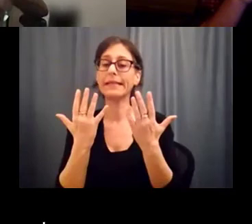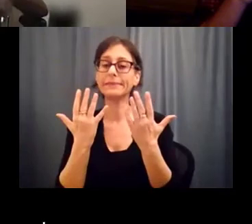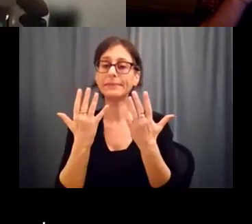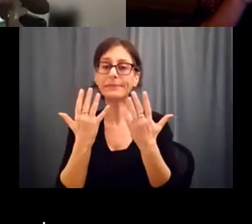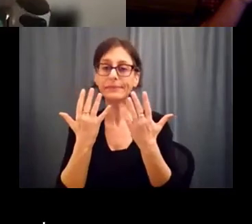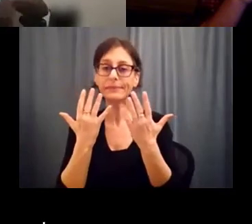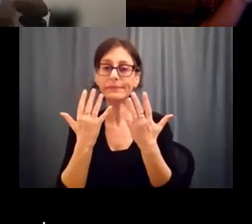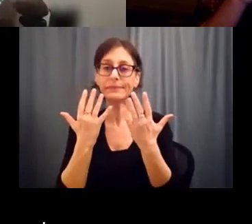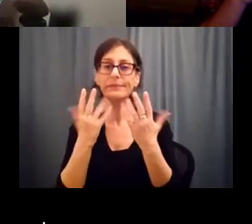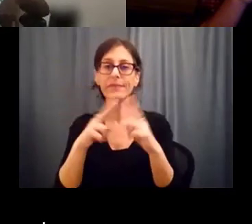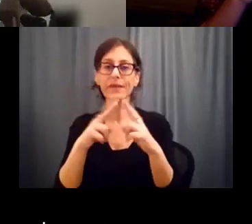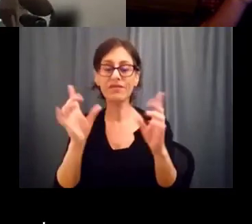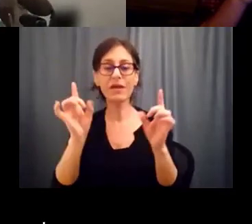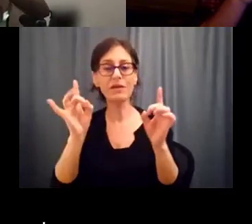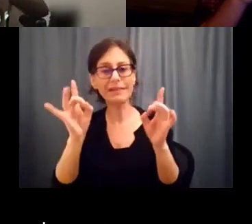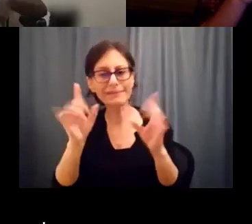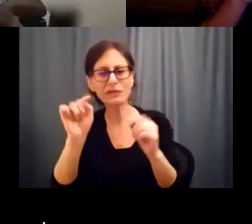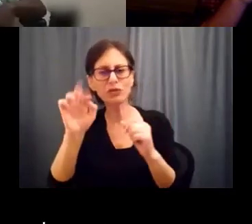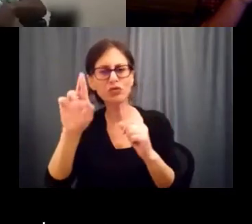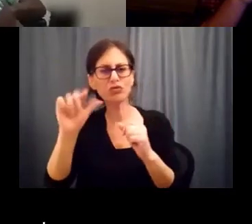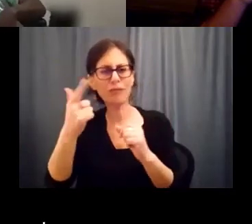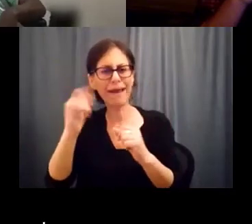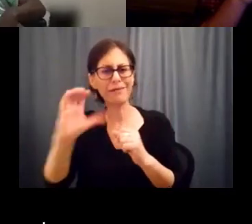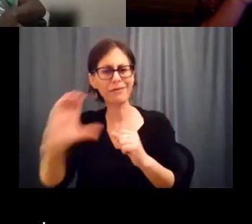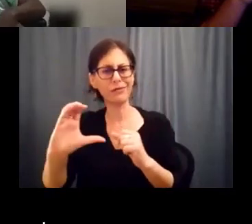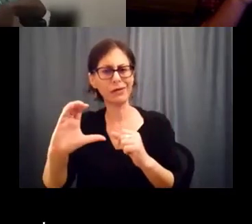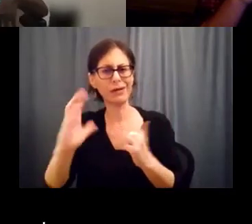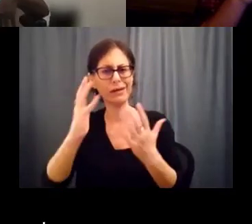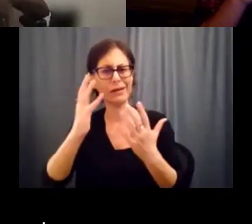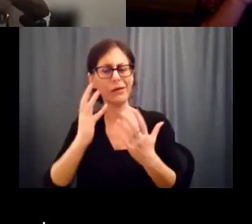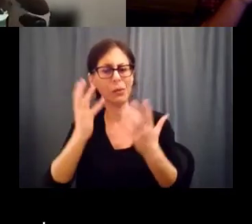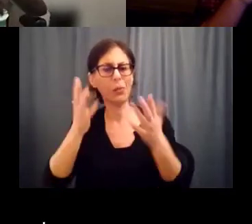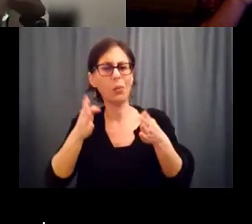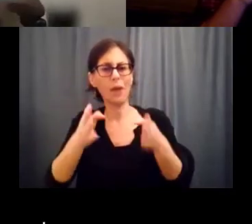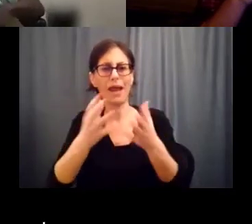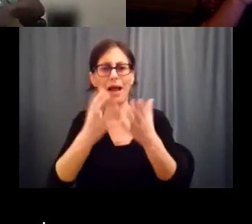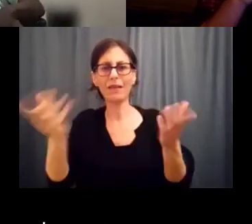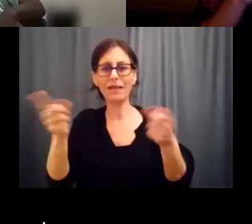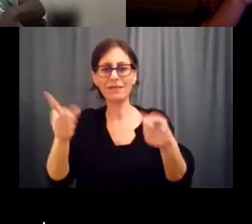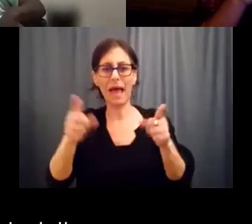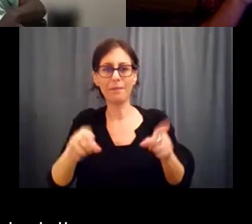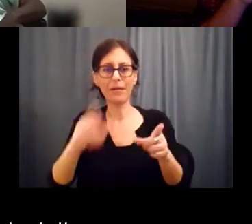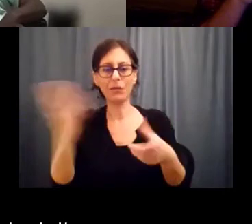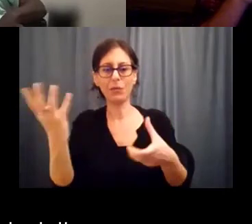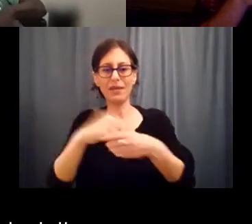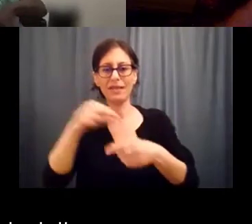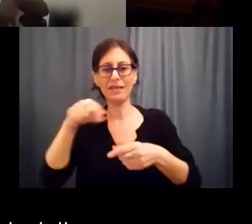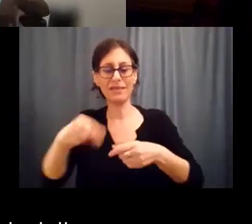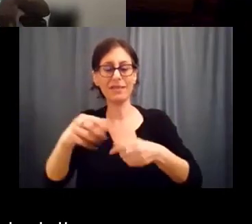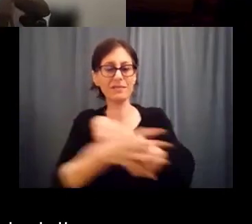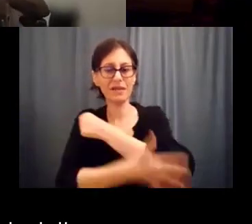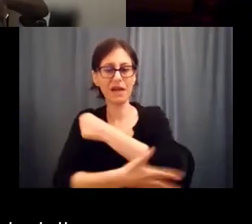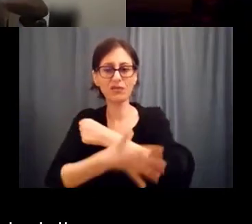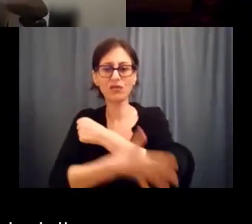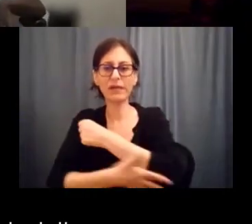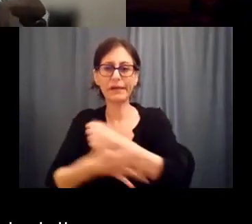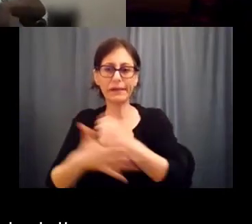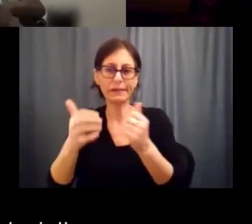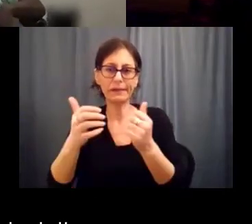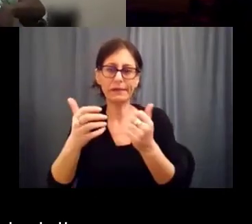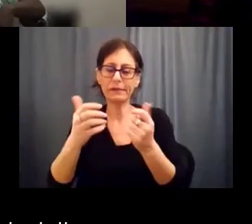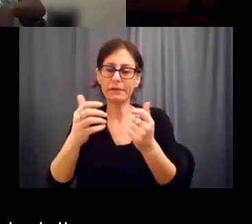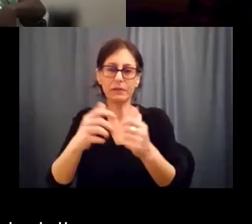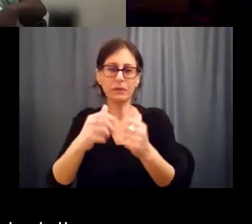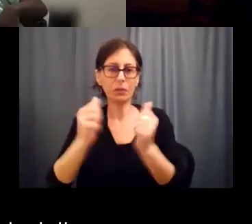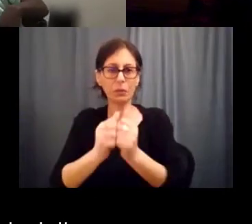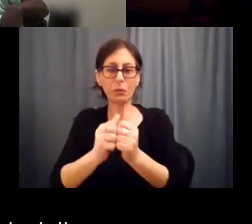in a very tragic way, because a lot has happened in our nation with a lot of Black